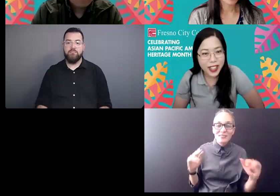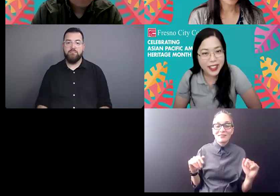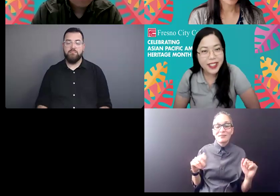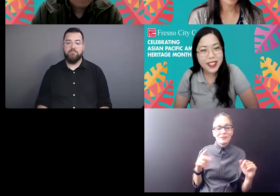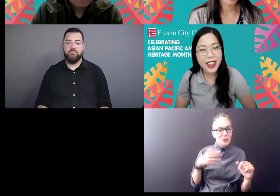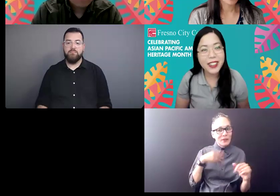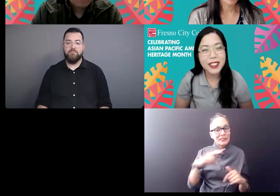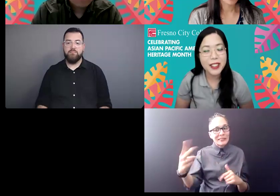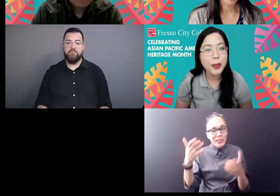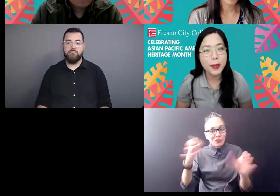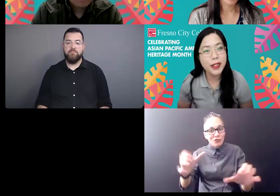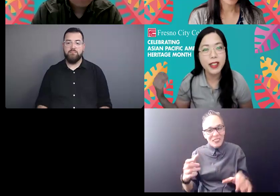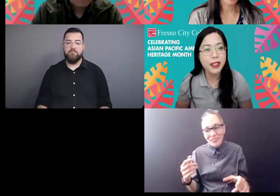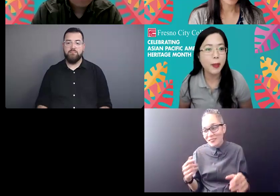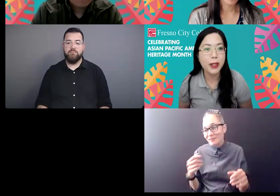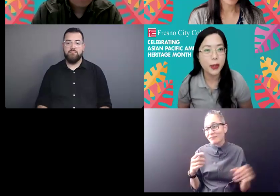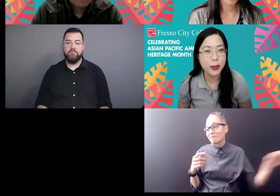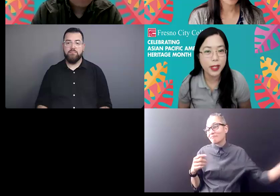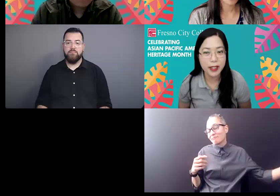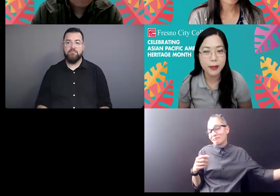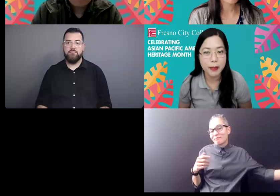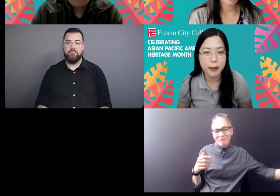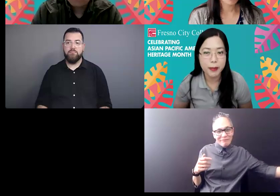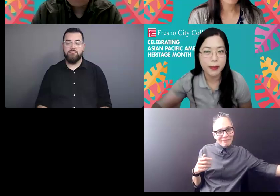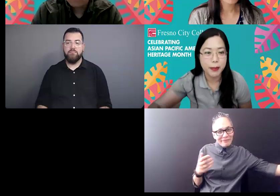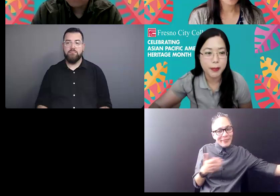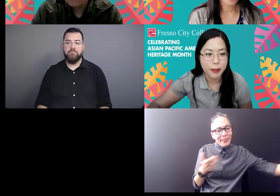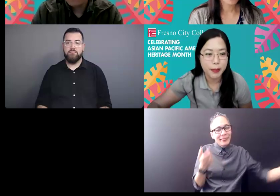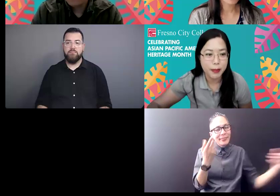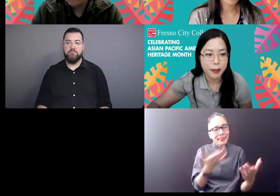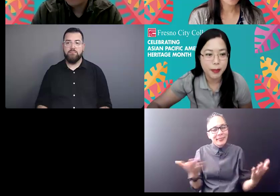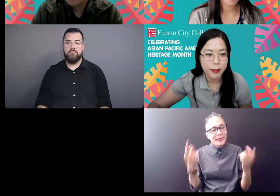second chances, and sometimes things happen for a reason.